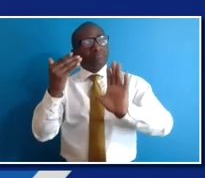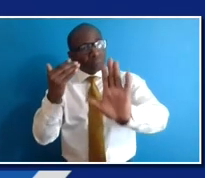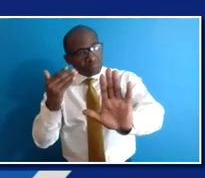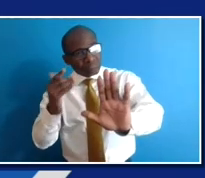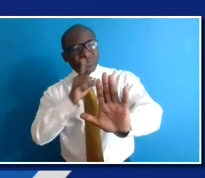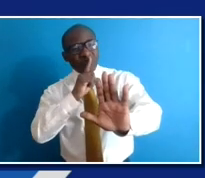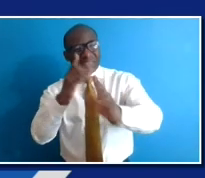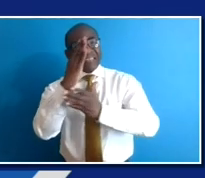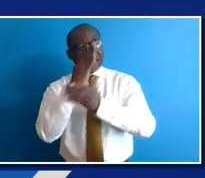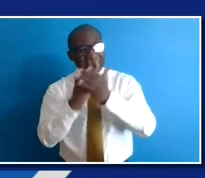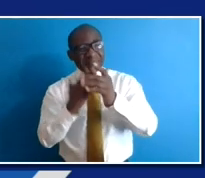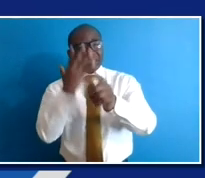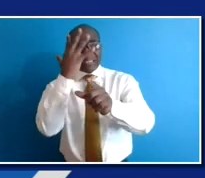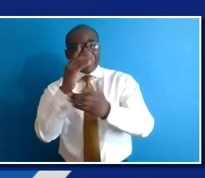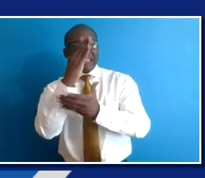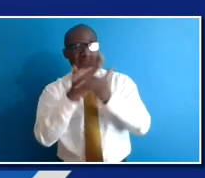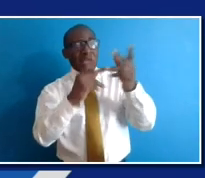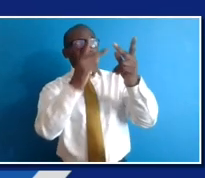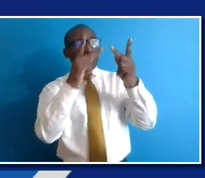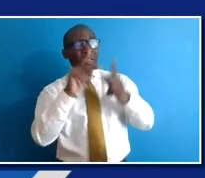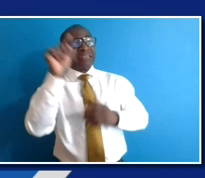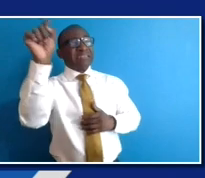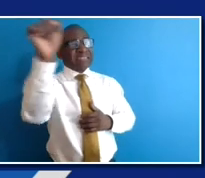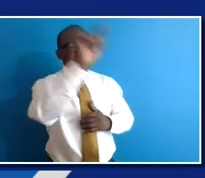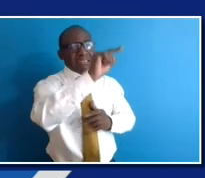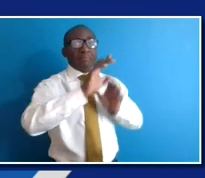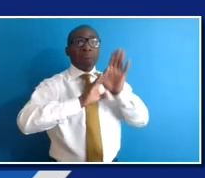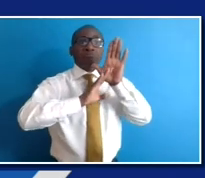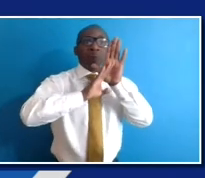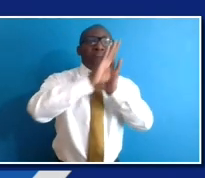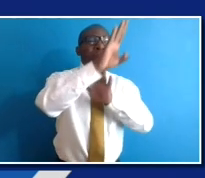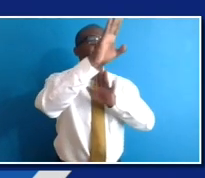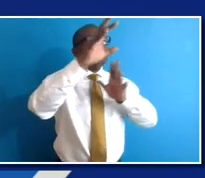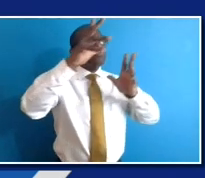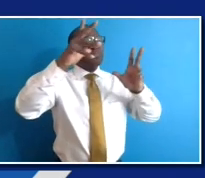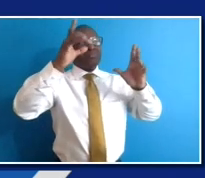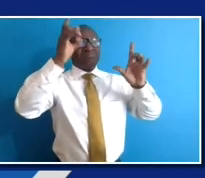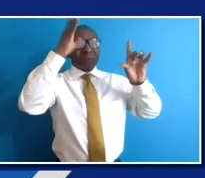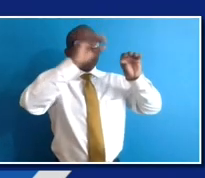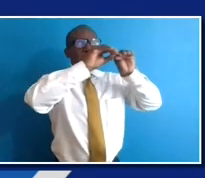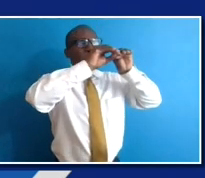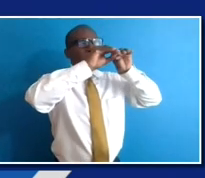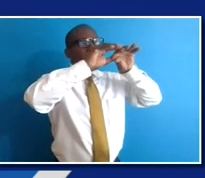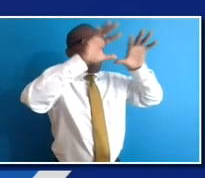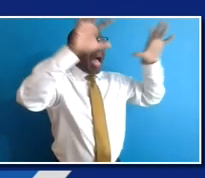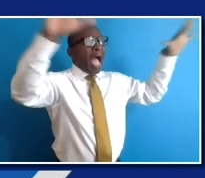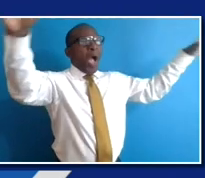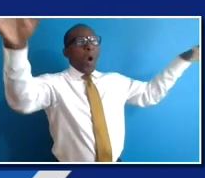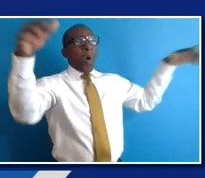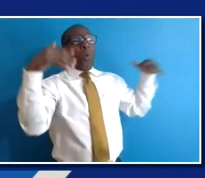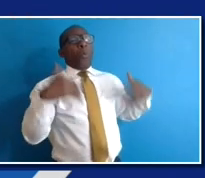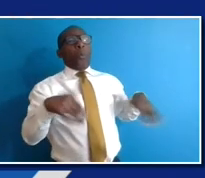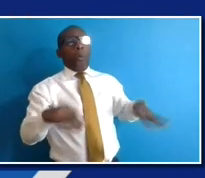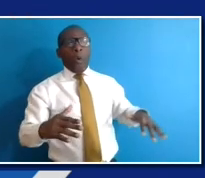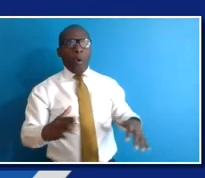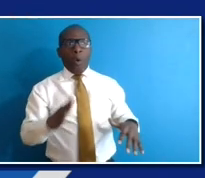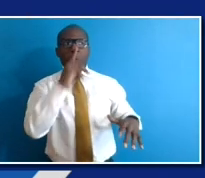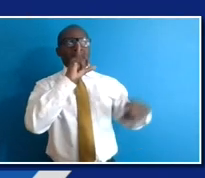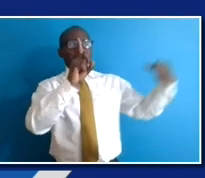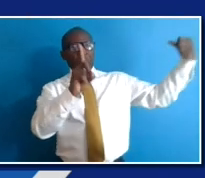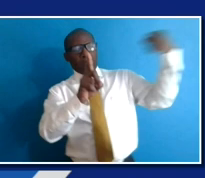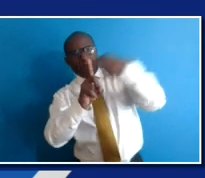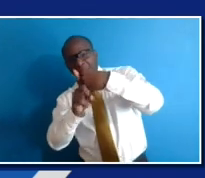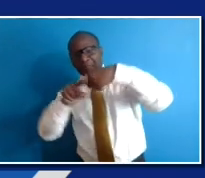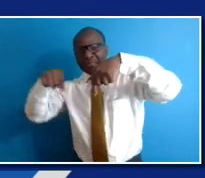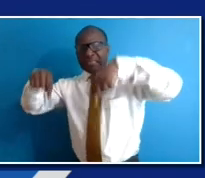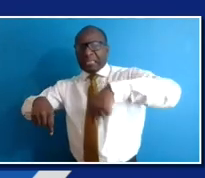been the first, and let's hope that others don't become worse than us, but that potential threat is there. And so for all of the sacrifice that